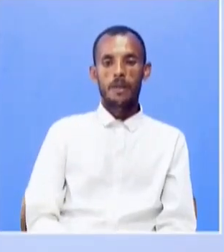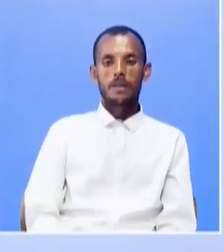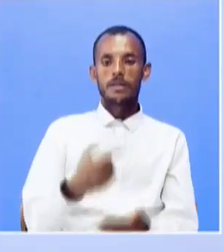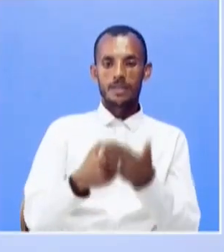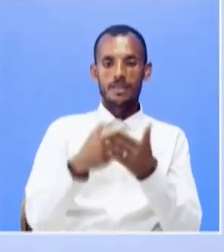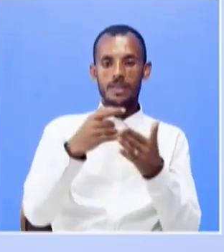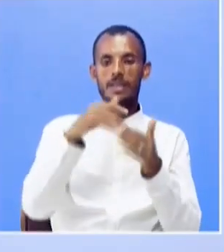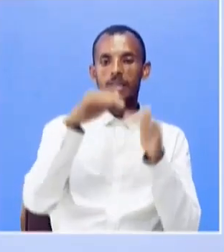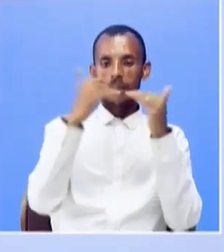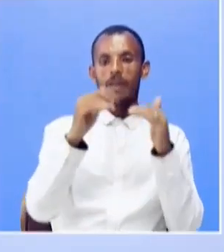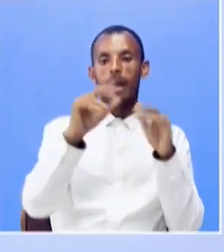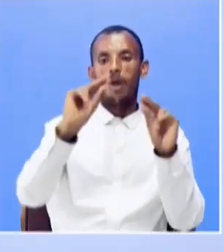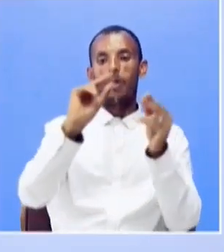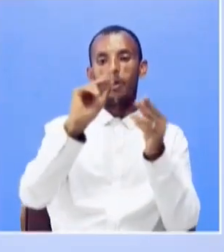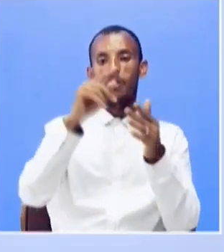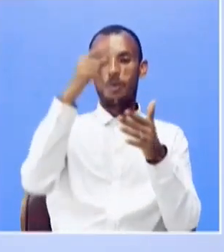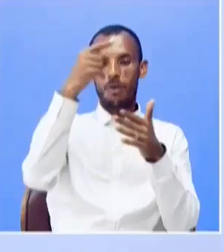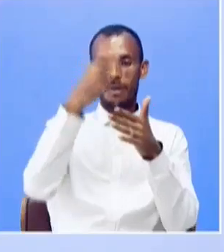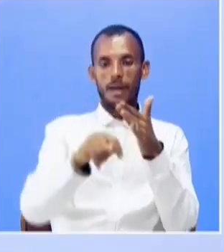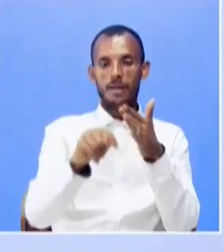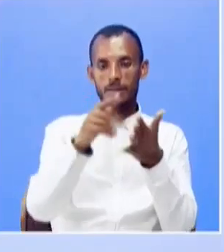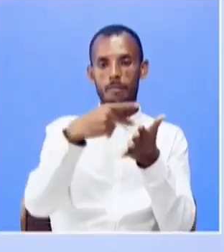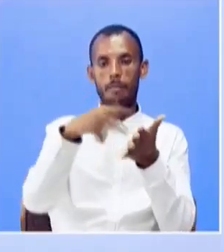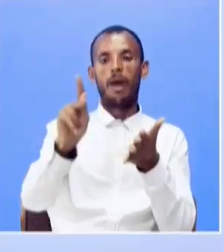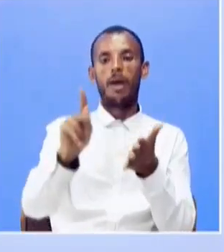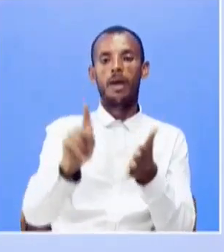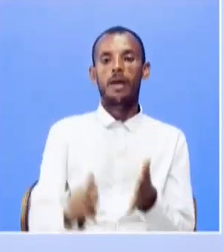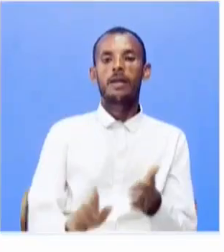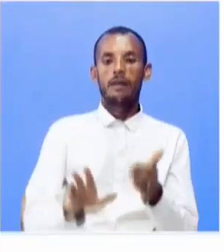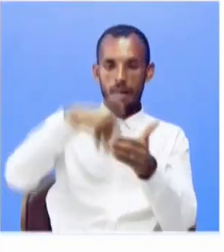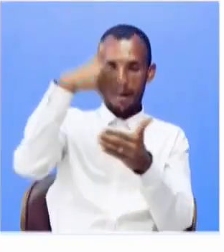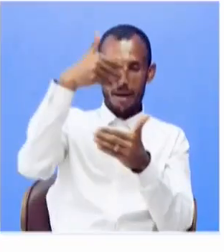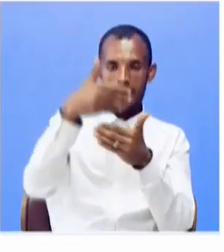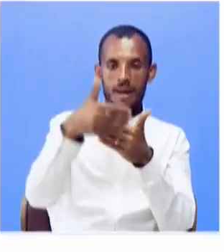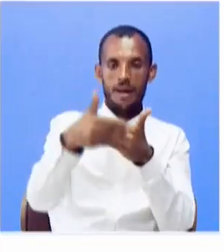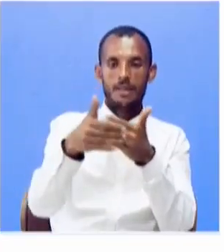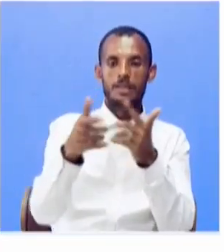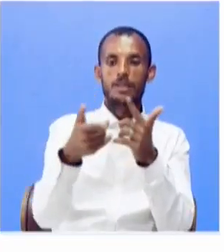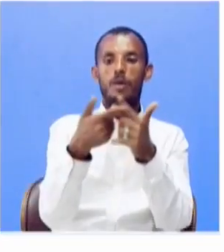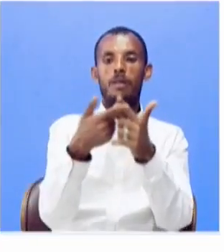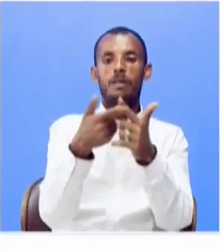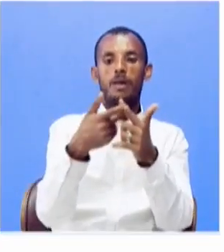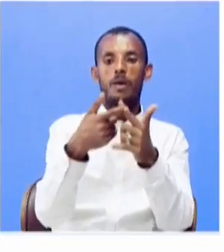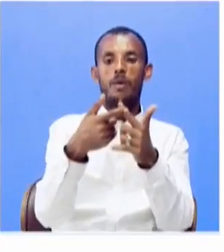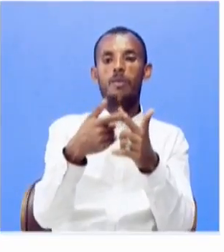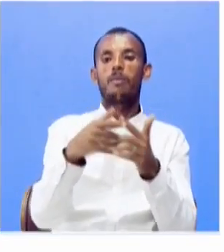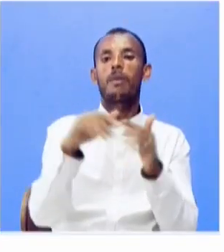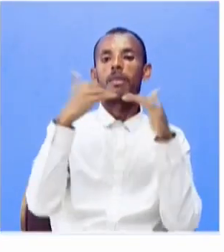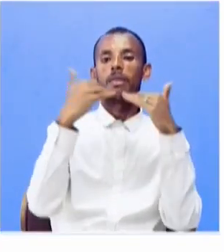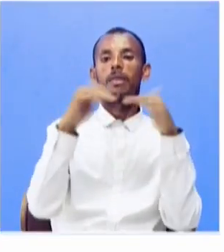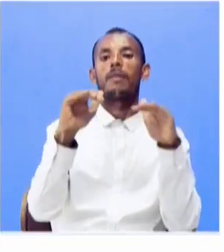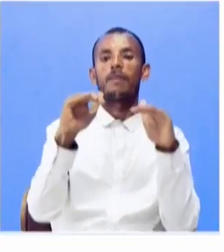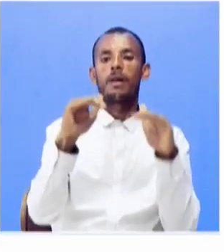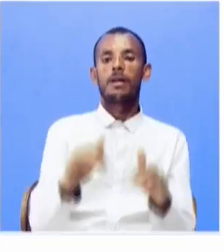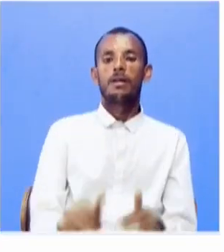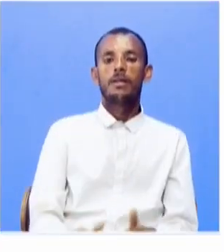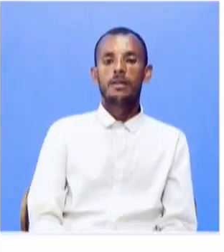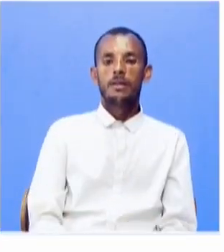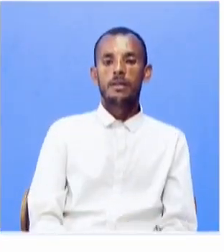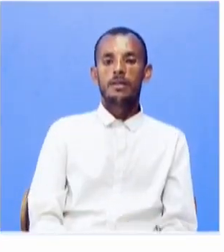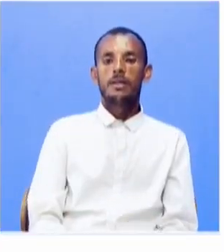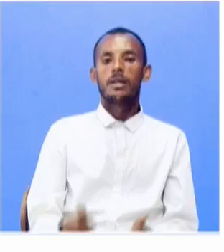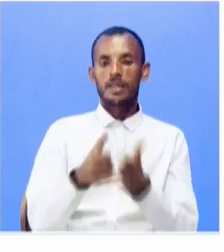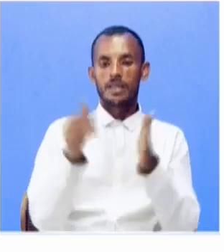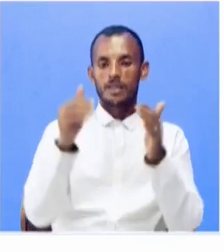income, no tax will be paid. So, next, second interval. Second interval is it